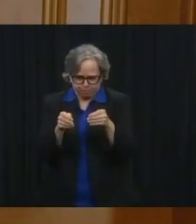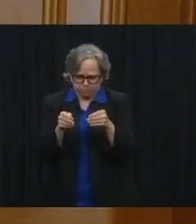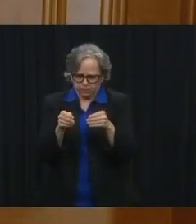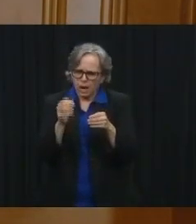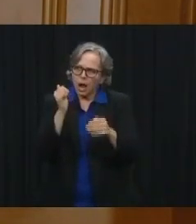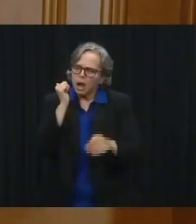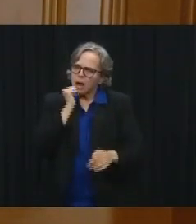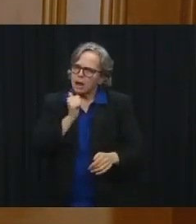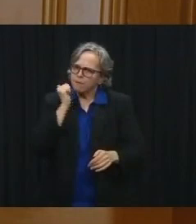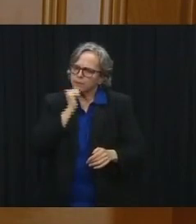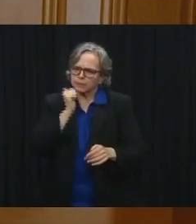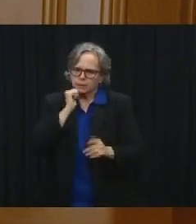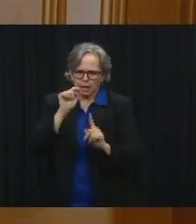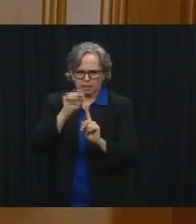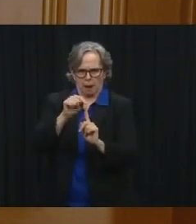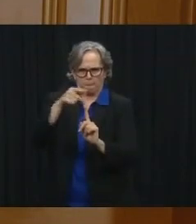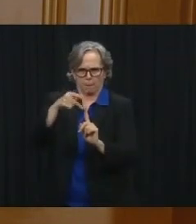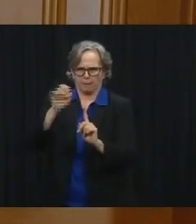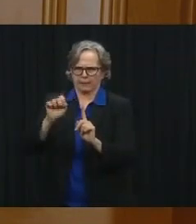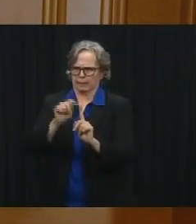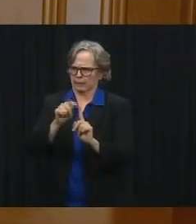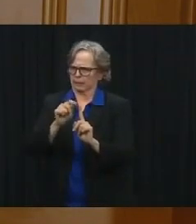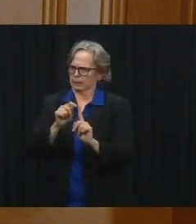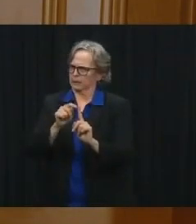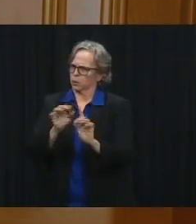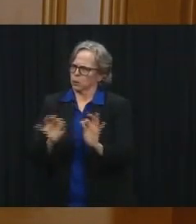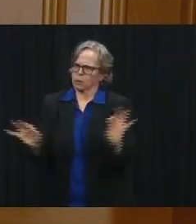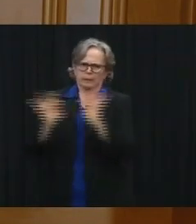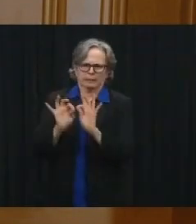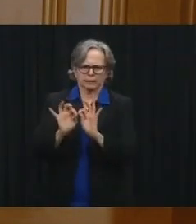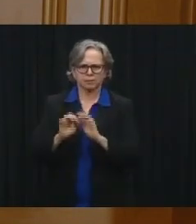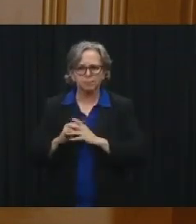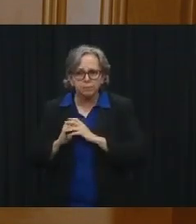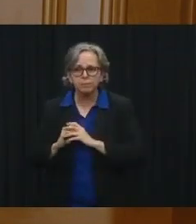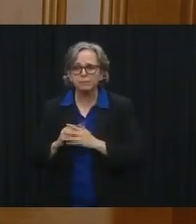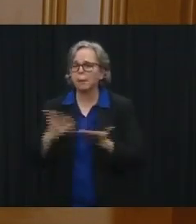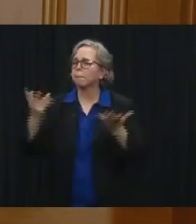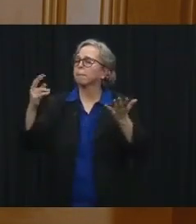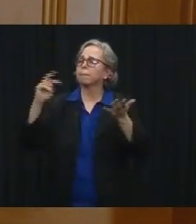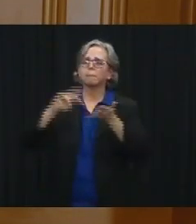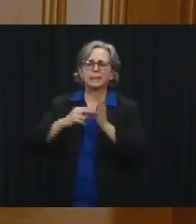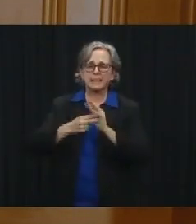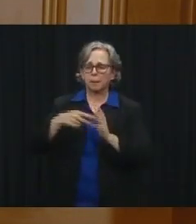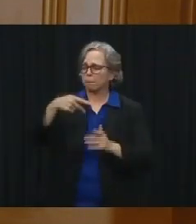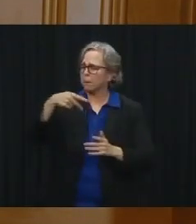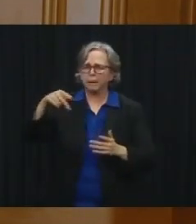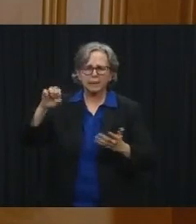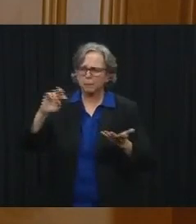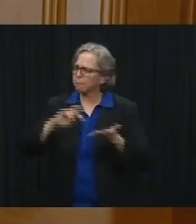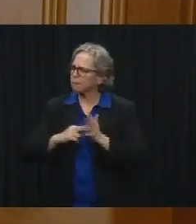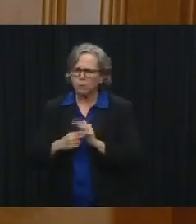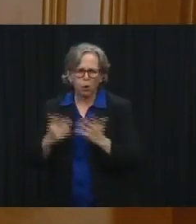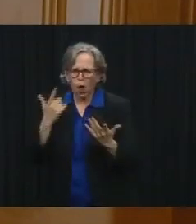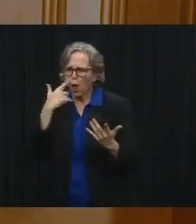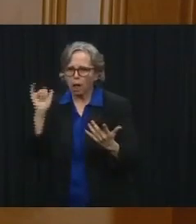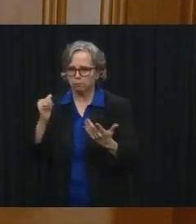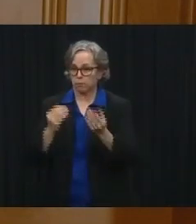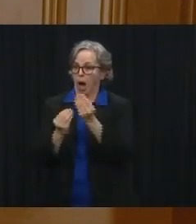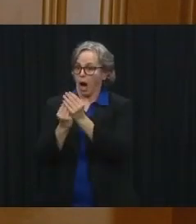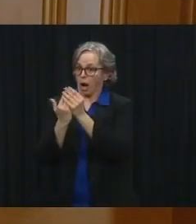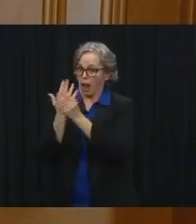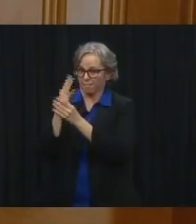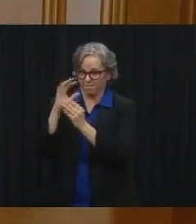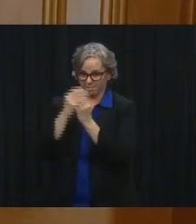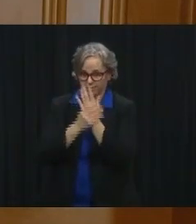Personal protective equipment. What is that? Well, it's gloves. It might be masks, gowns, face shields,